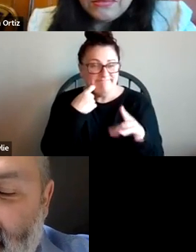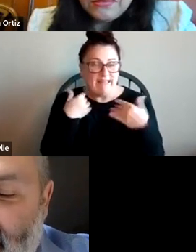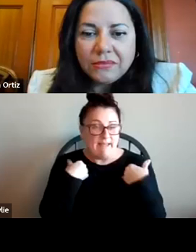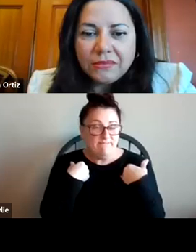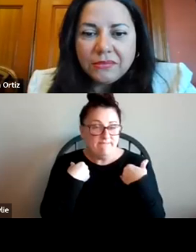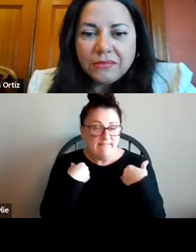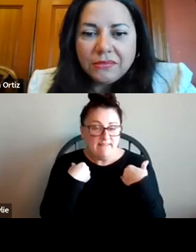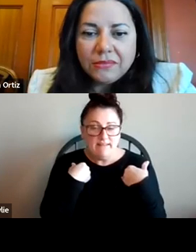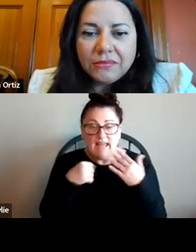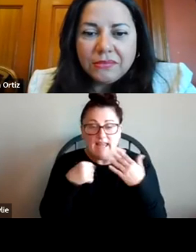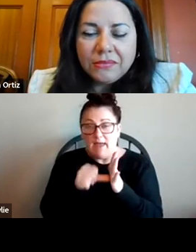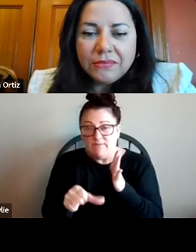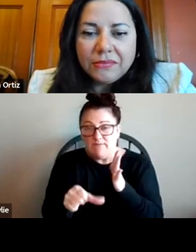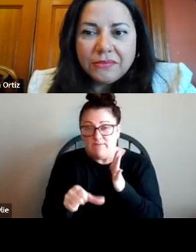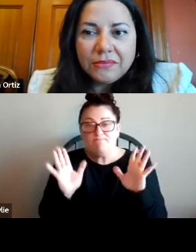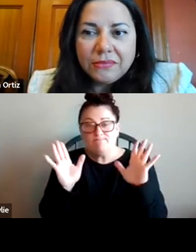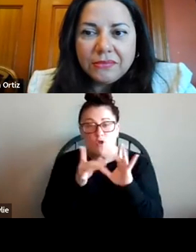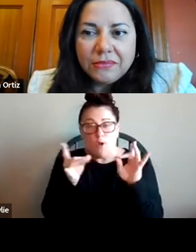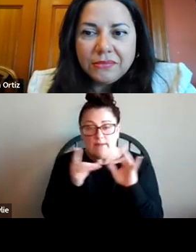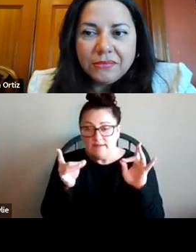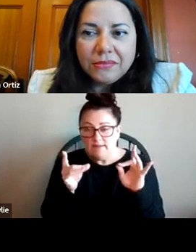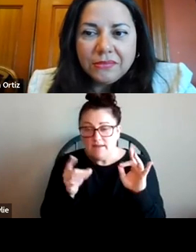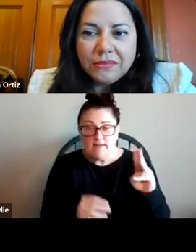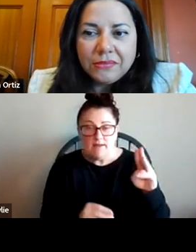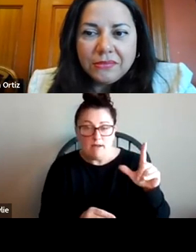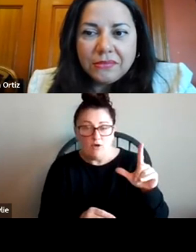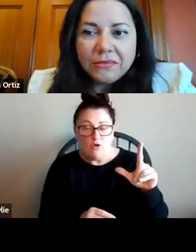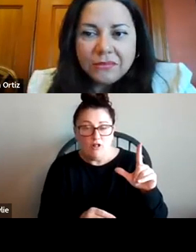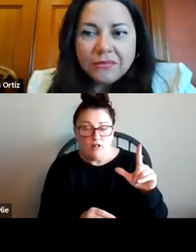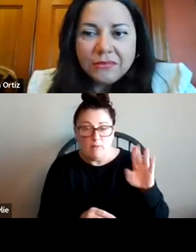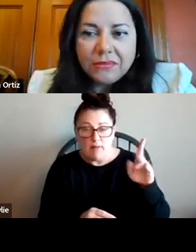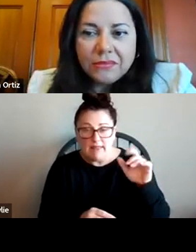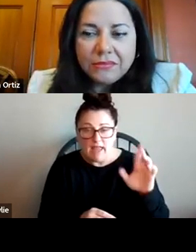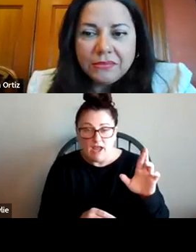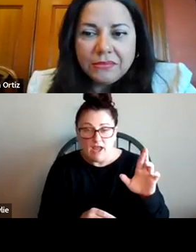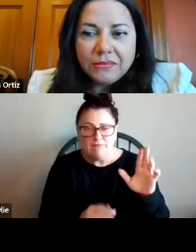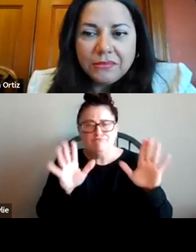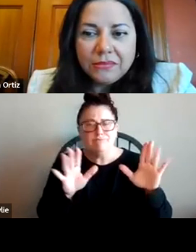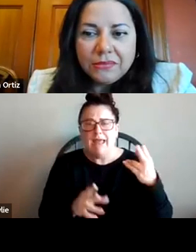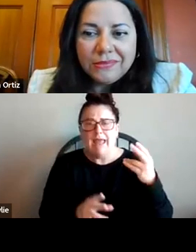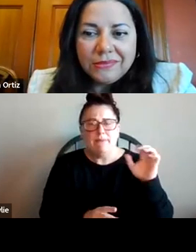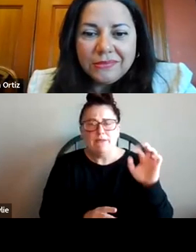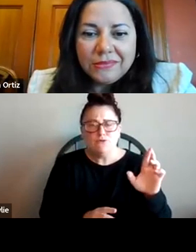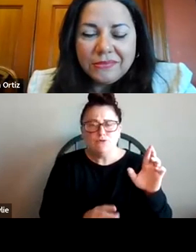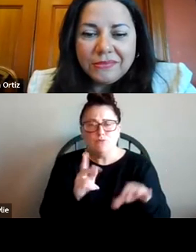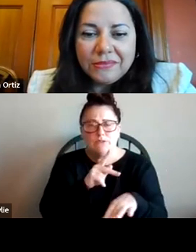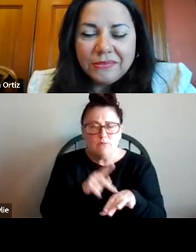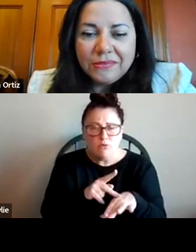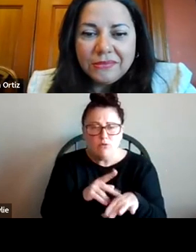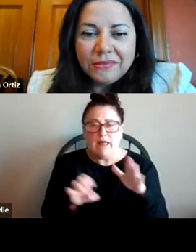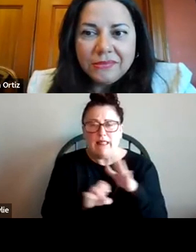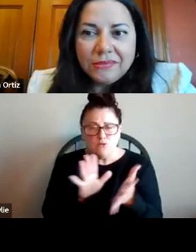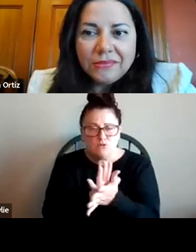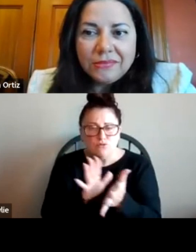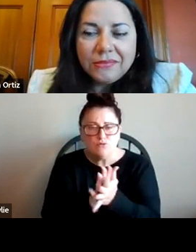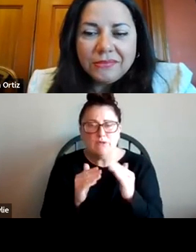to emphasize and raise up the comments of Michael Bollier, awesome headmaster, principal in the elementary school